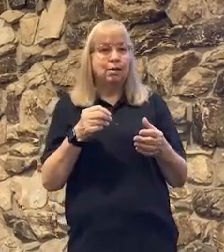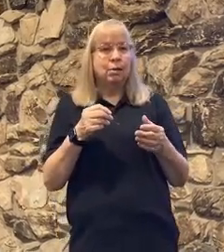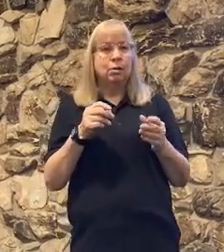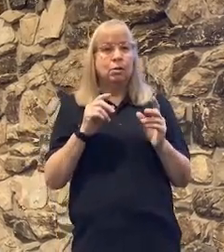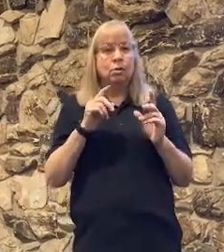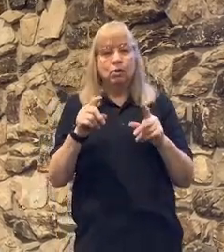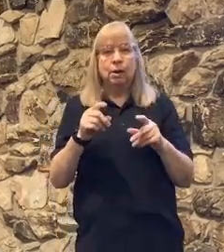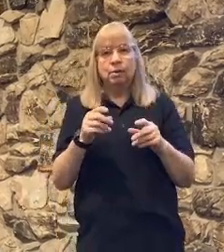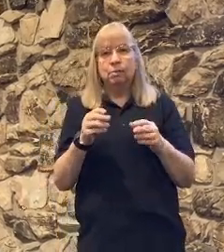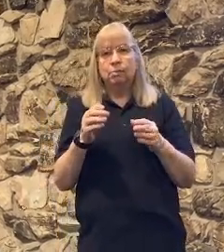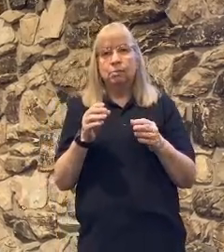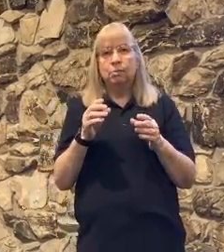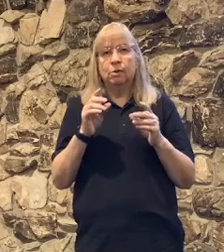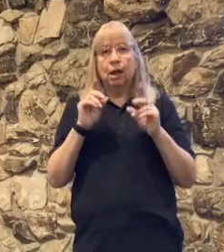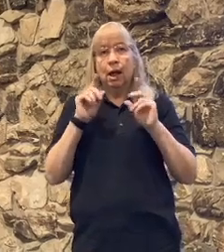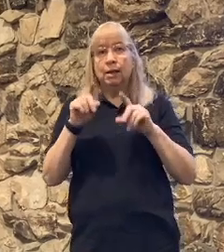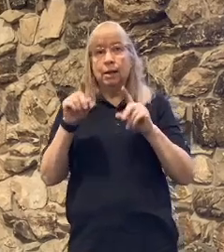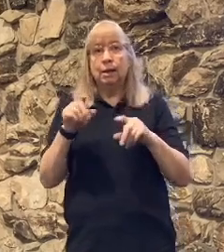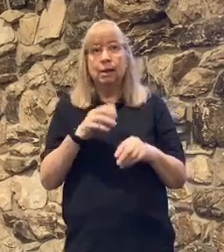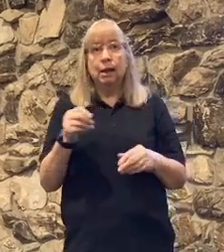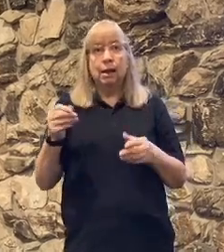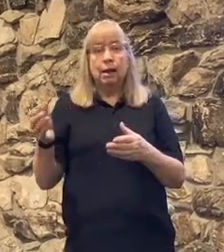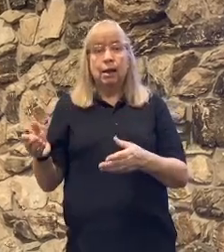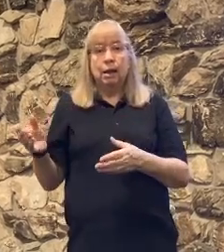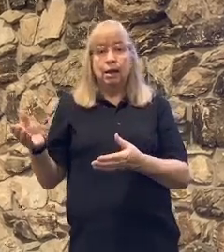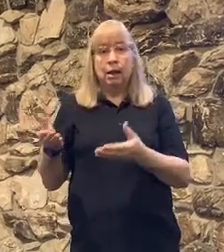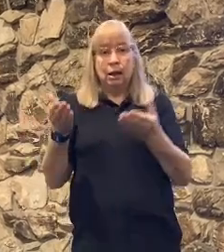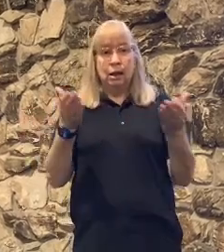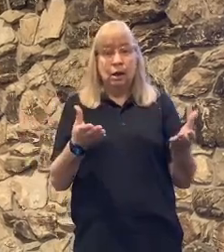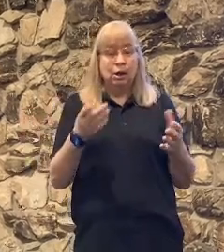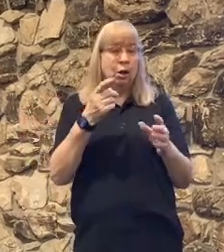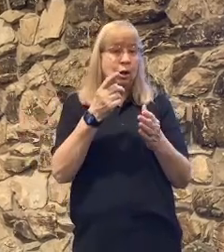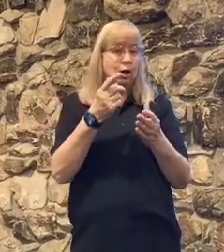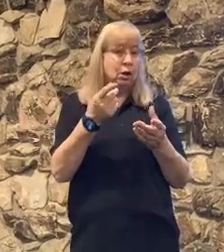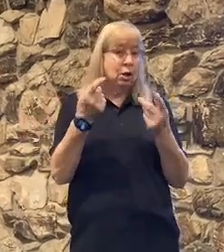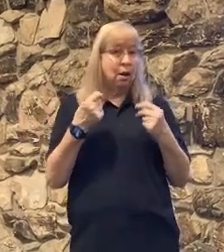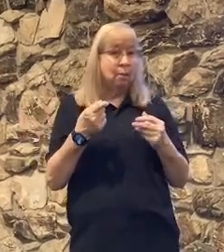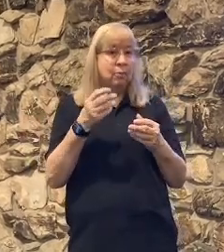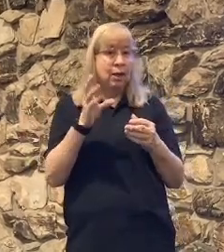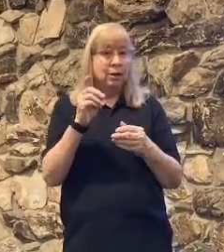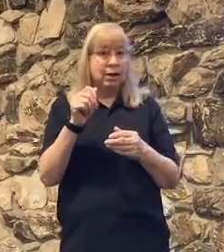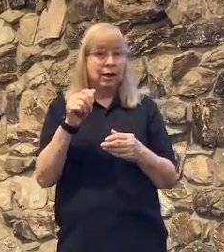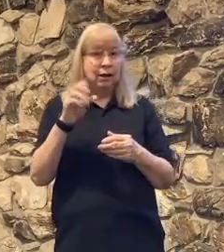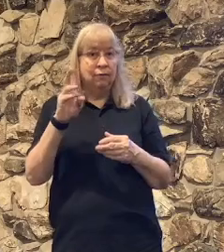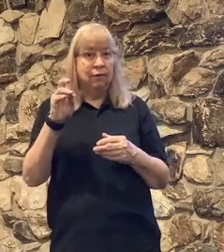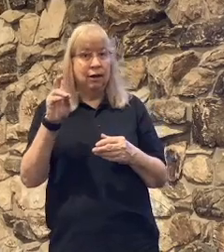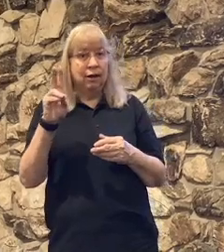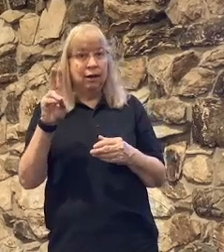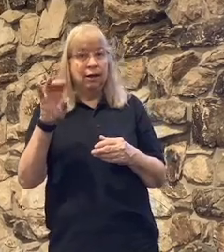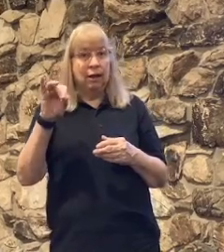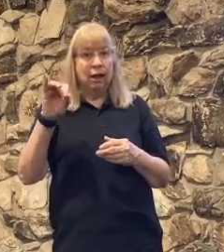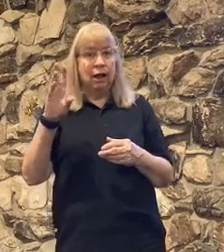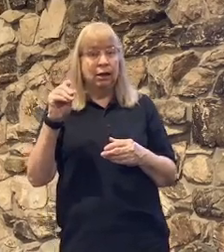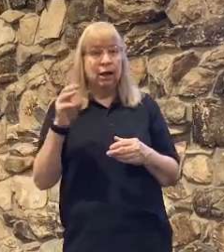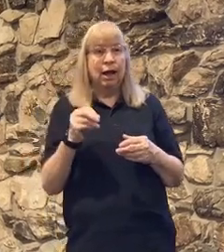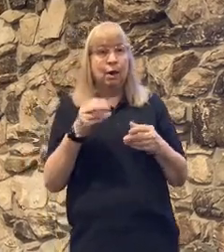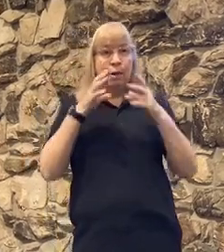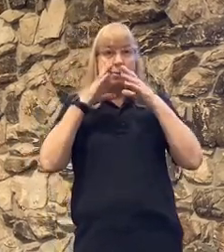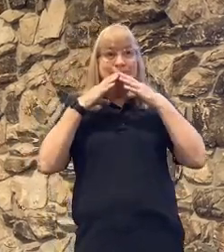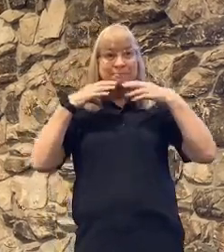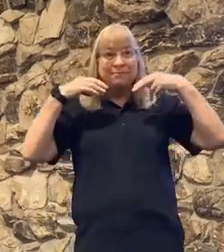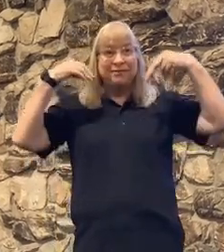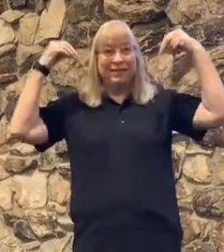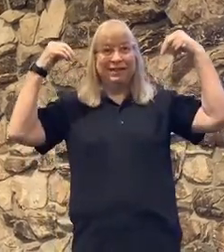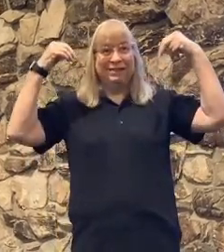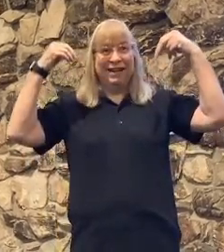David. This kid has a smile a mile long on his face. I mean, he is